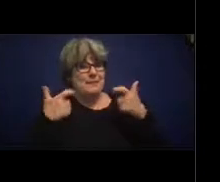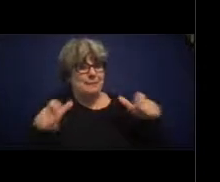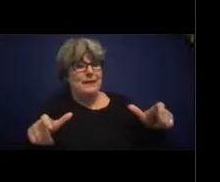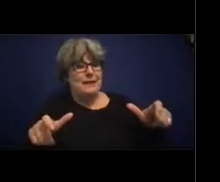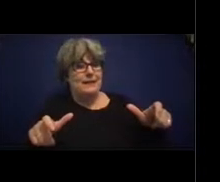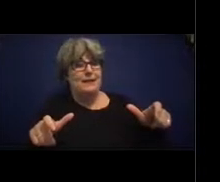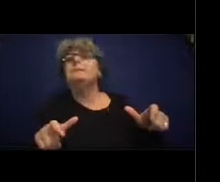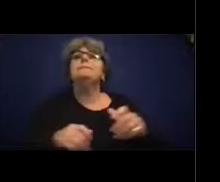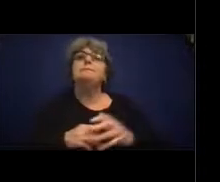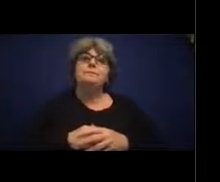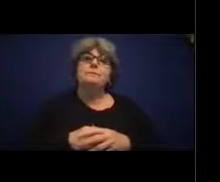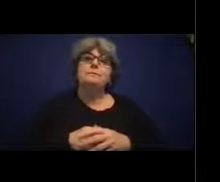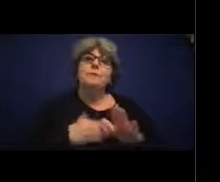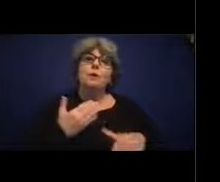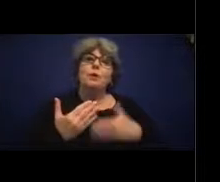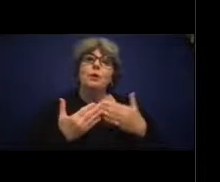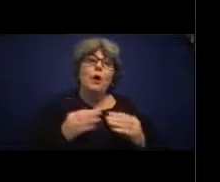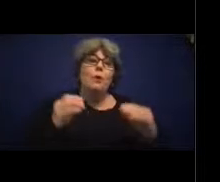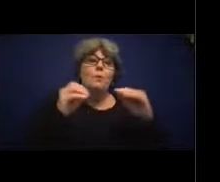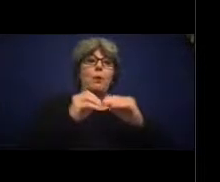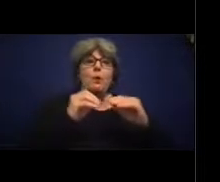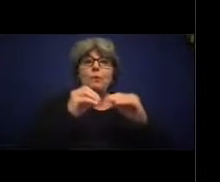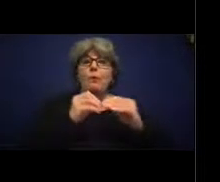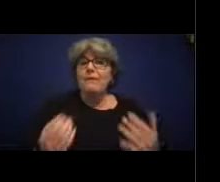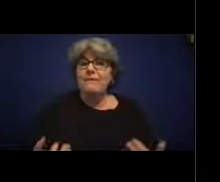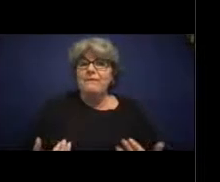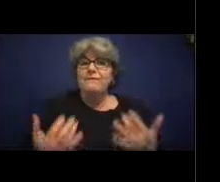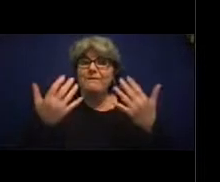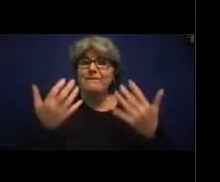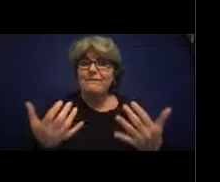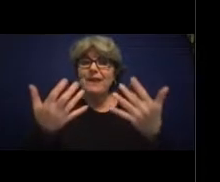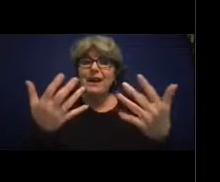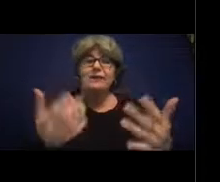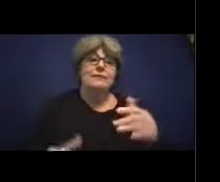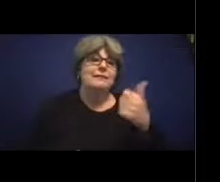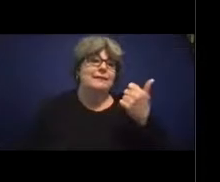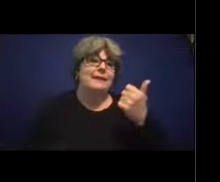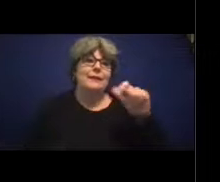with all the increase in fires that have been going on in the past, 10, 20